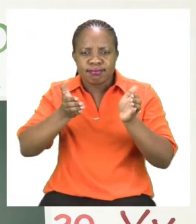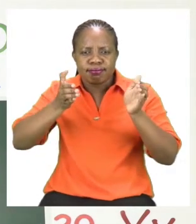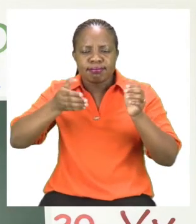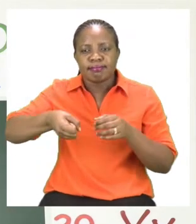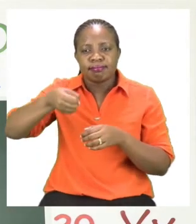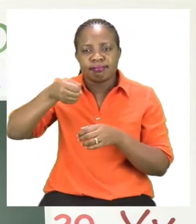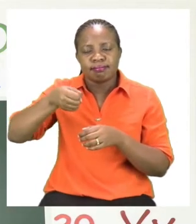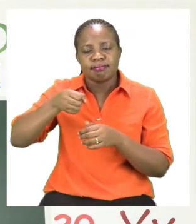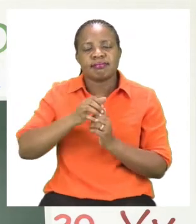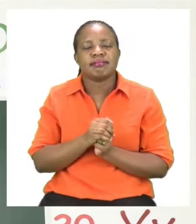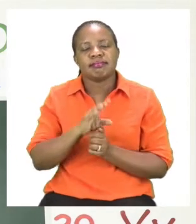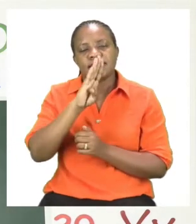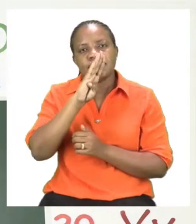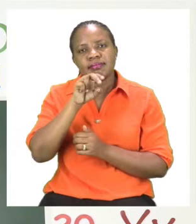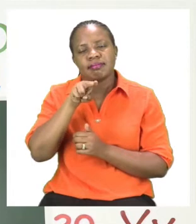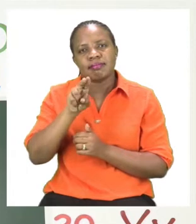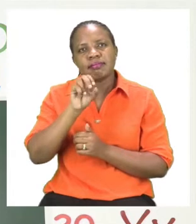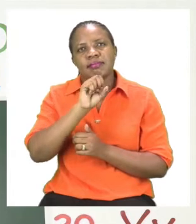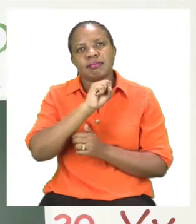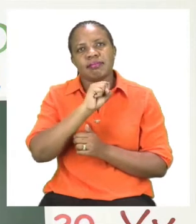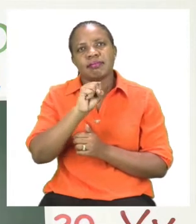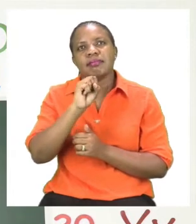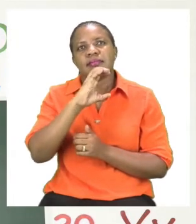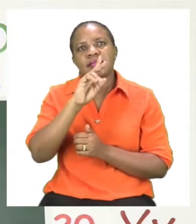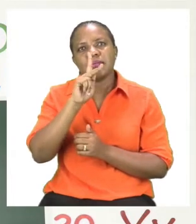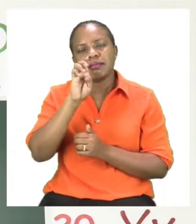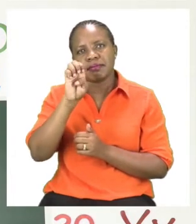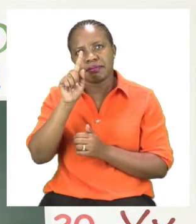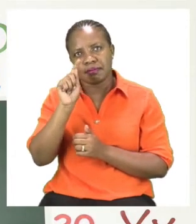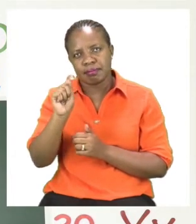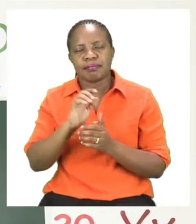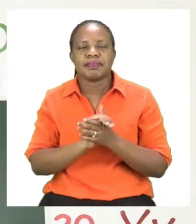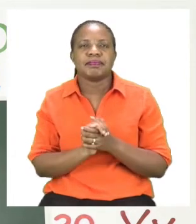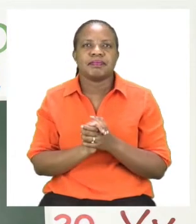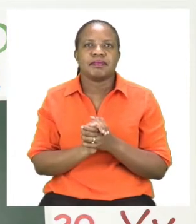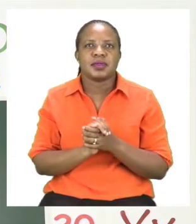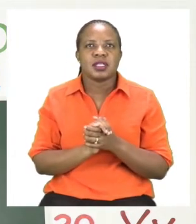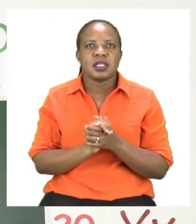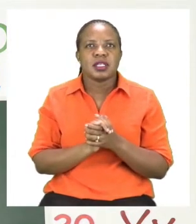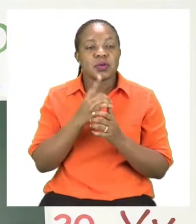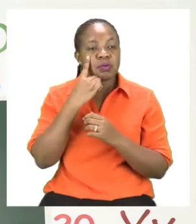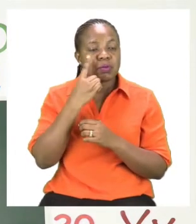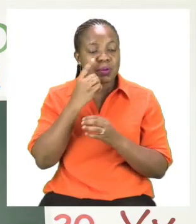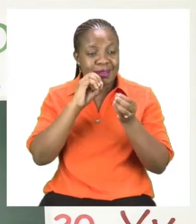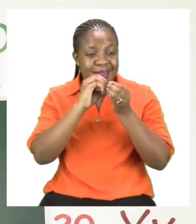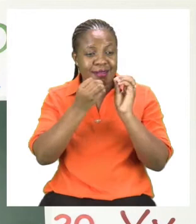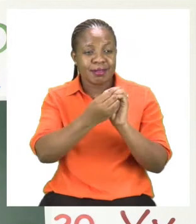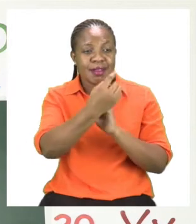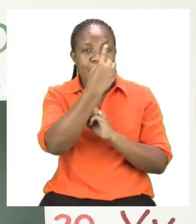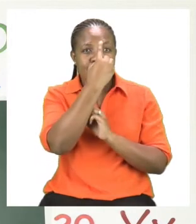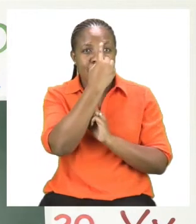this, so that means our first word needs to go across. And how do you spell the